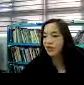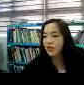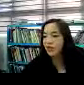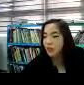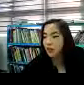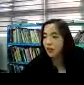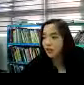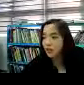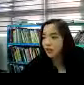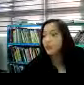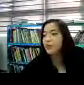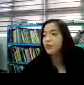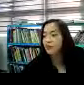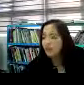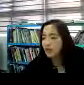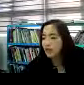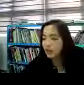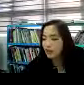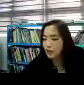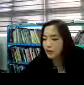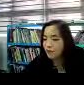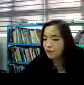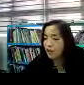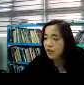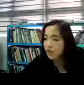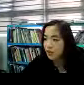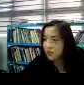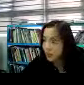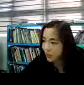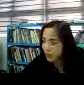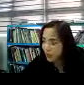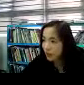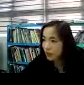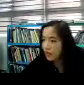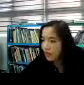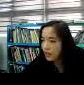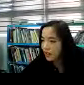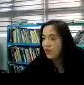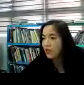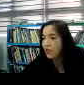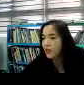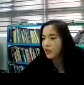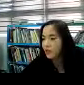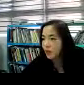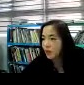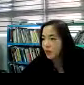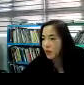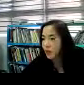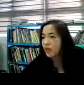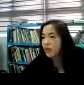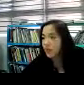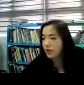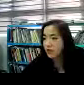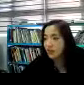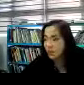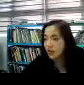www.dost.gov.ph. So, pwede pong i-download po yung mga materials doon. So, since ito po yung kailangan niya, ayan, nag-respond po tayo.